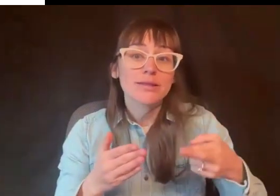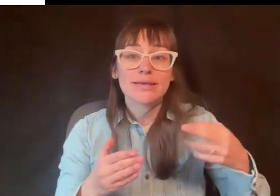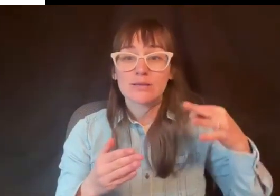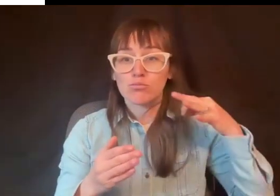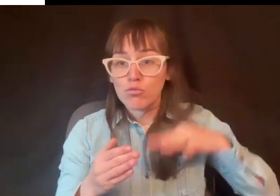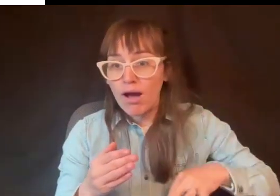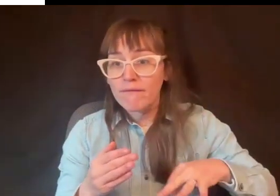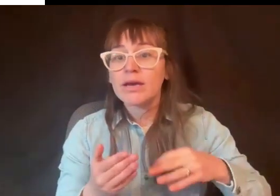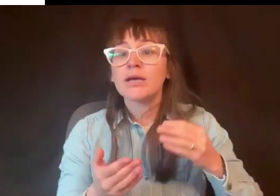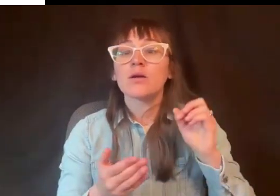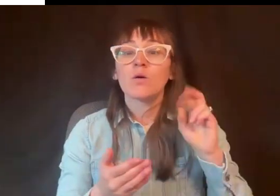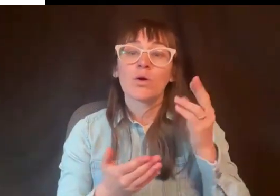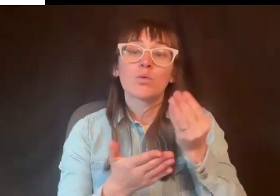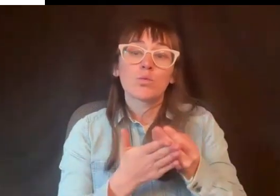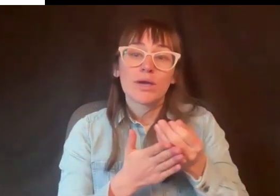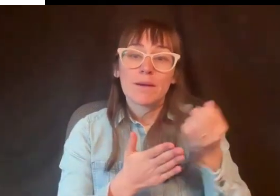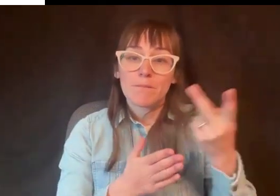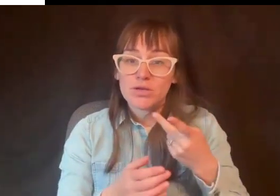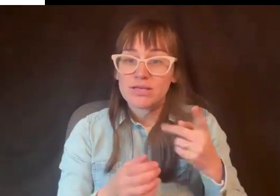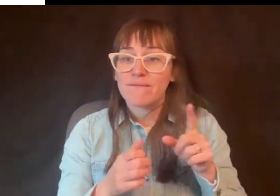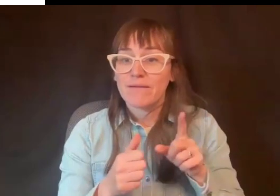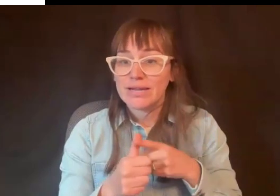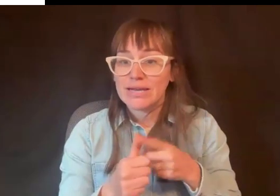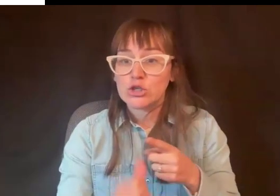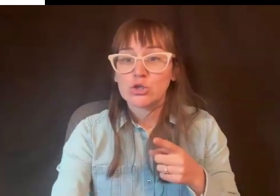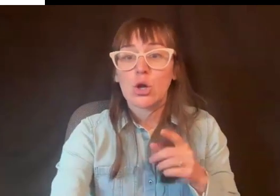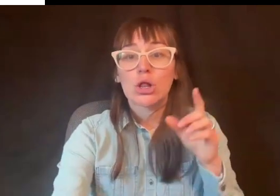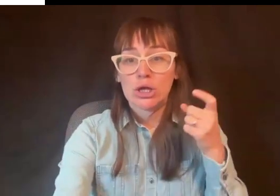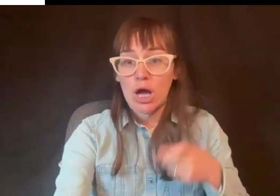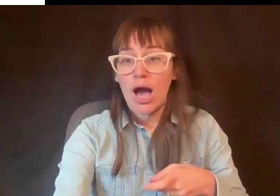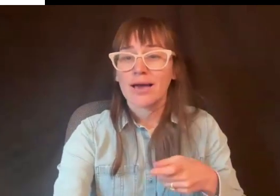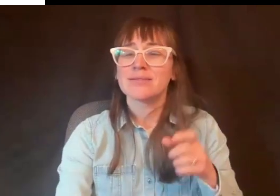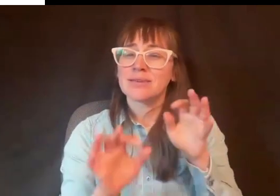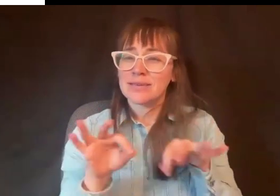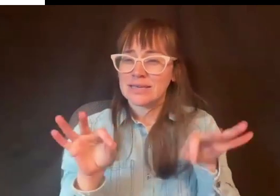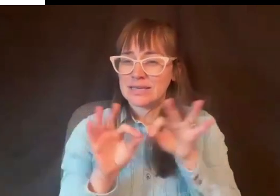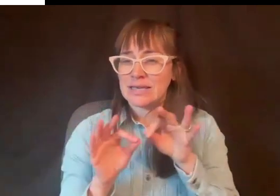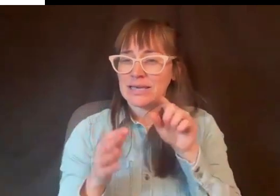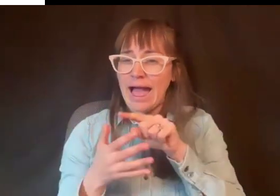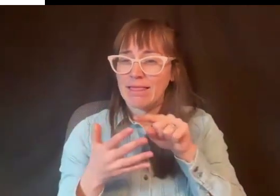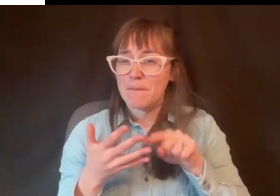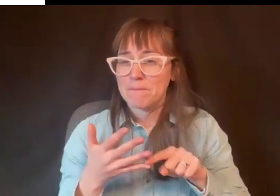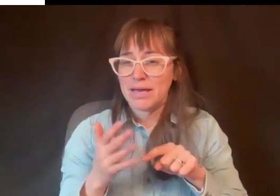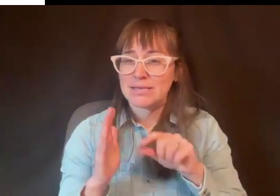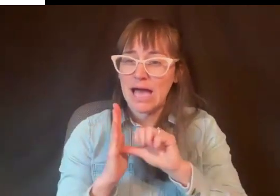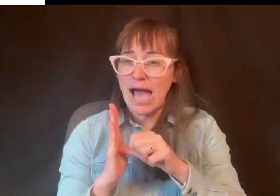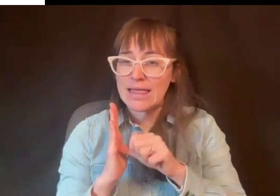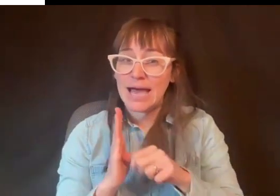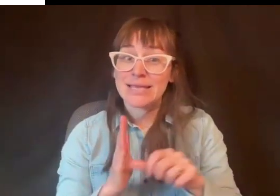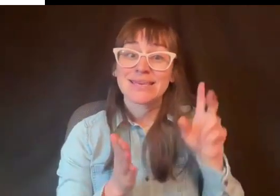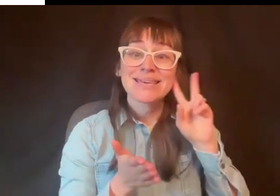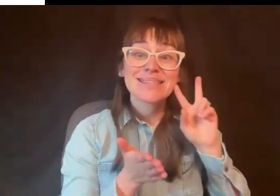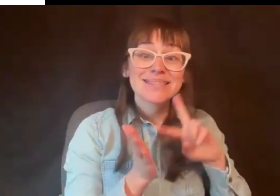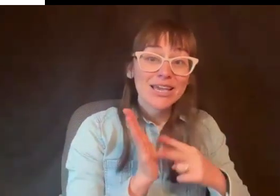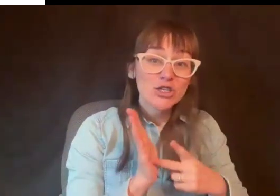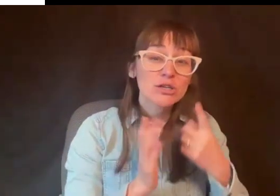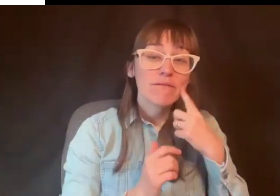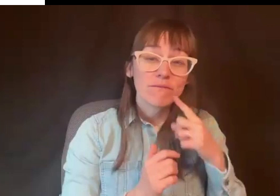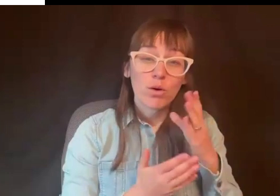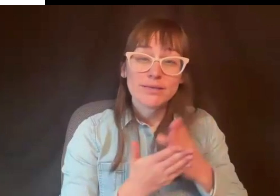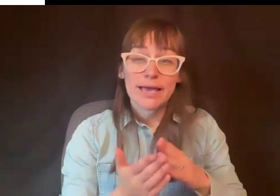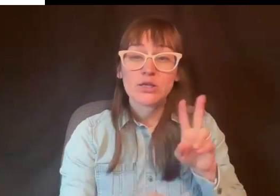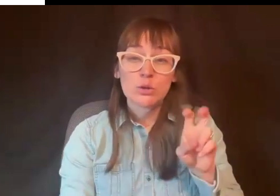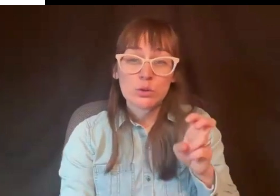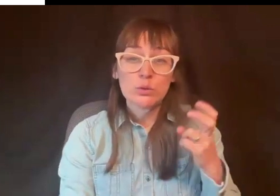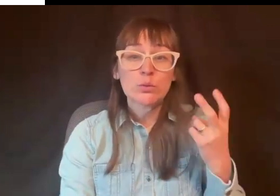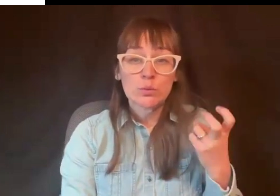costs. Some key elements of this that I want to highlight for you. The intent of Section 212 broadly is to encourage